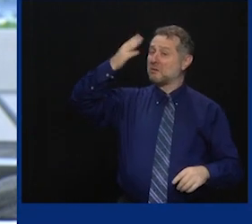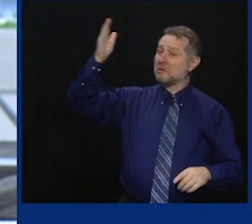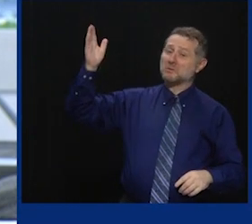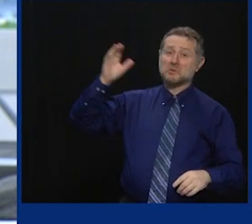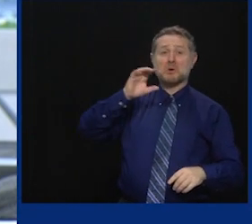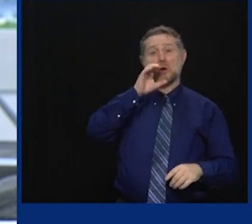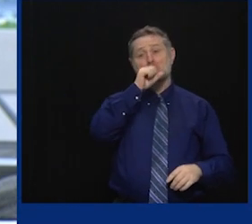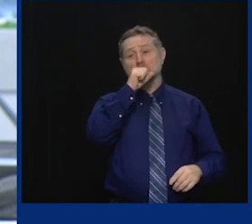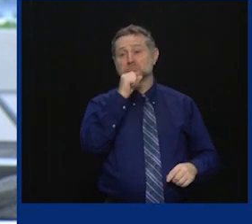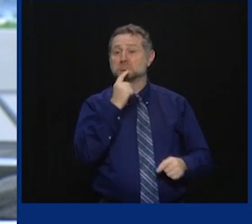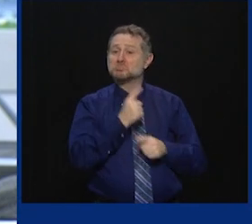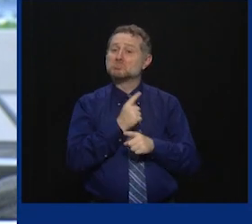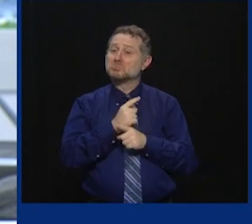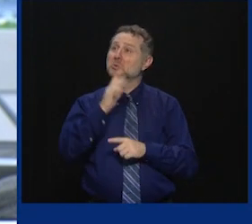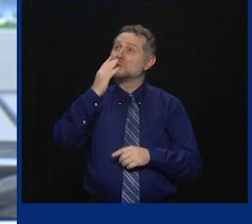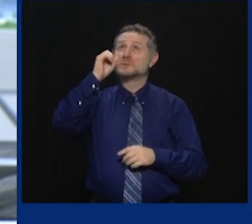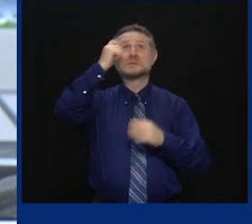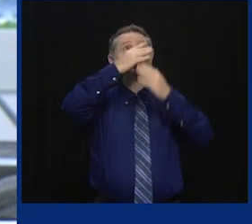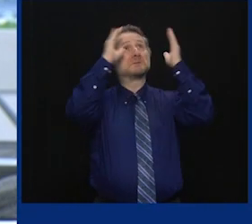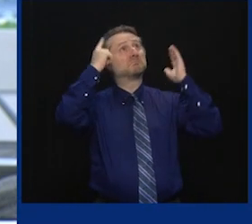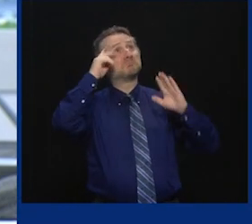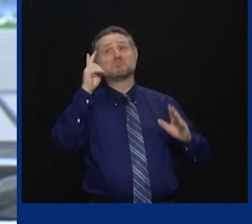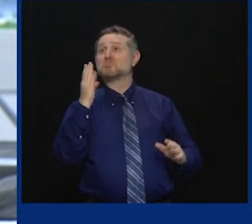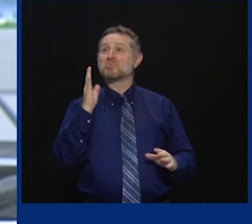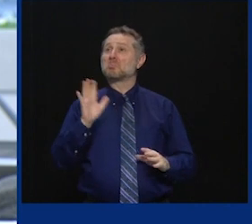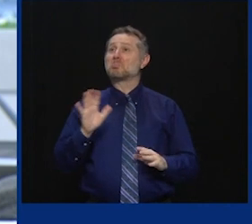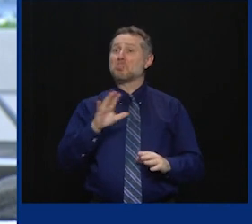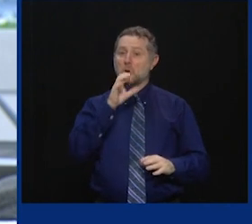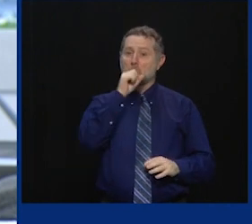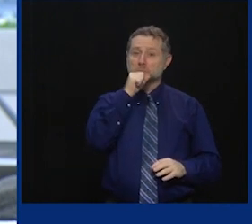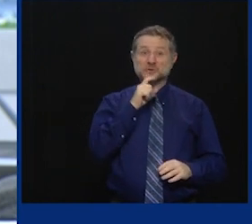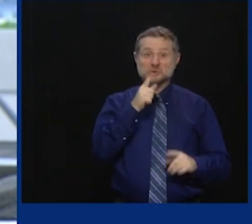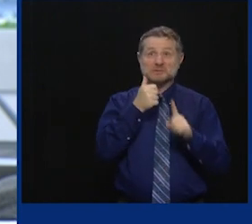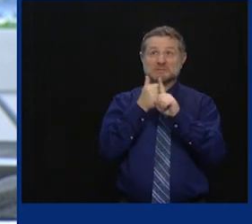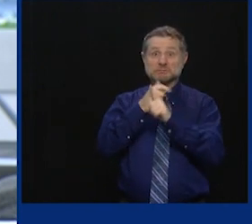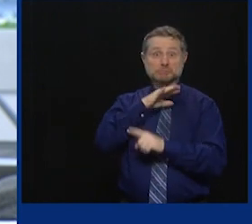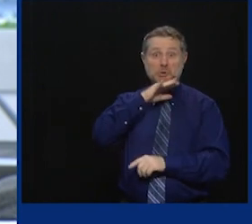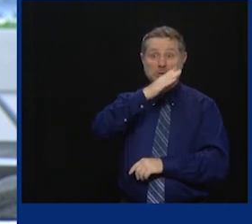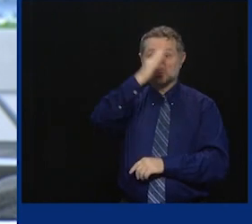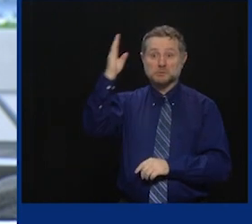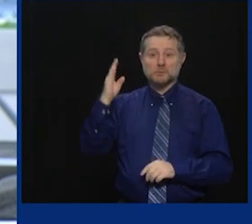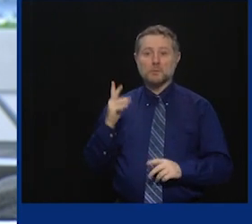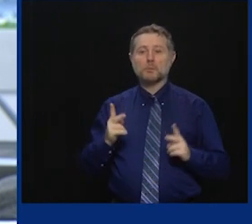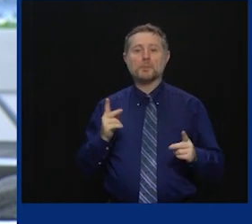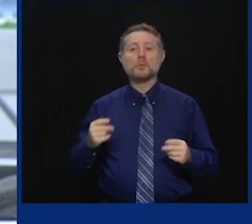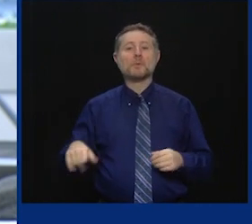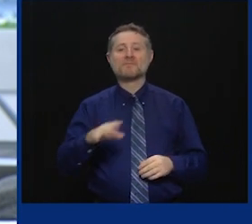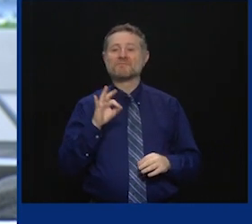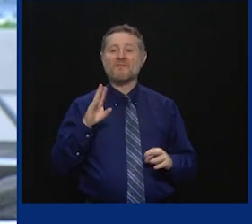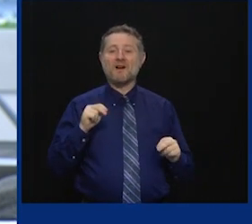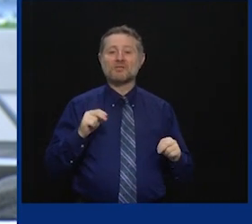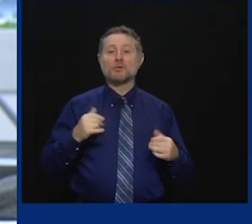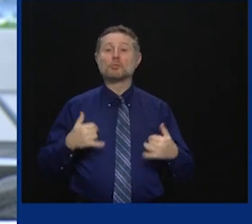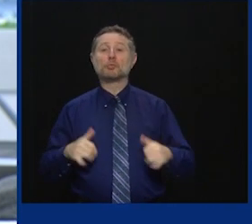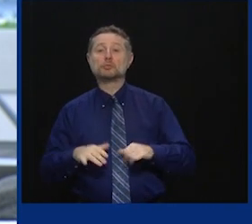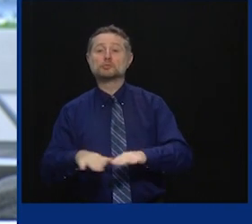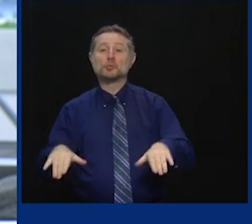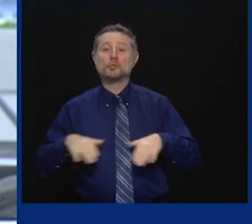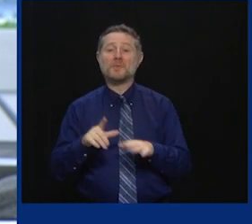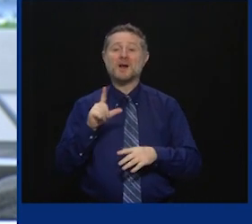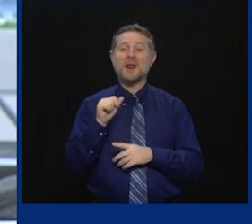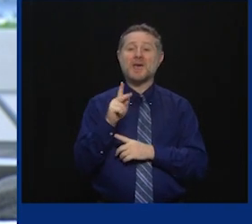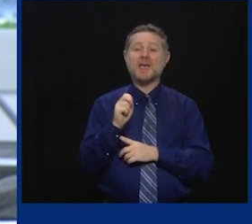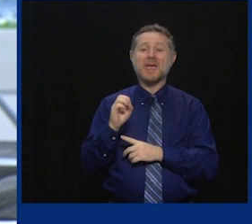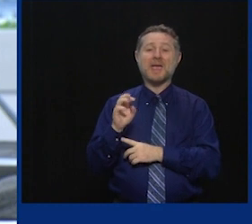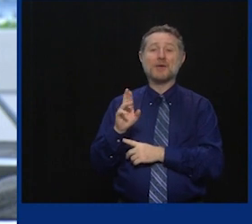Well, that was the pollution out of the steel plant. And then what do we do for fun? When you don't have a lot of money, you go swimming in the lake. Lake Erie, one